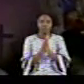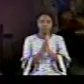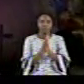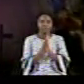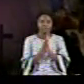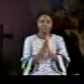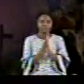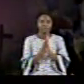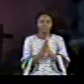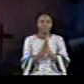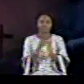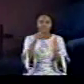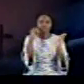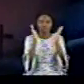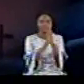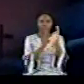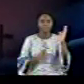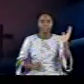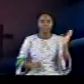Praise the Lord.